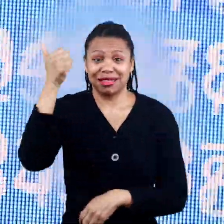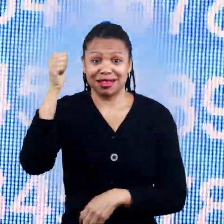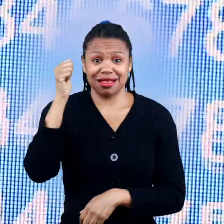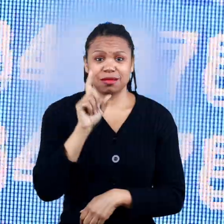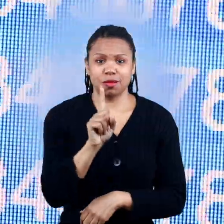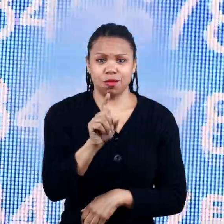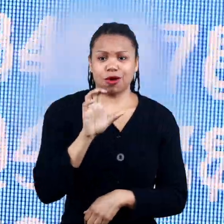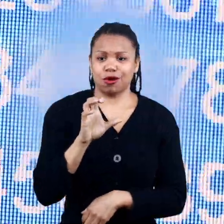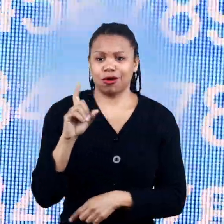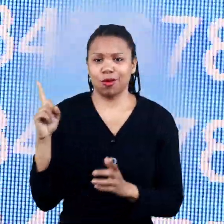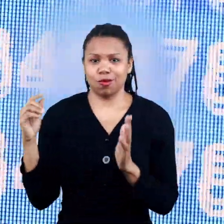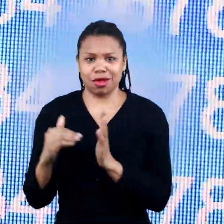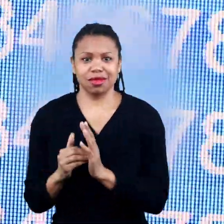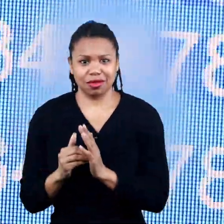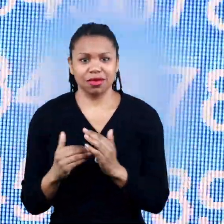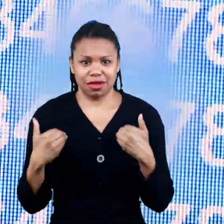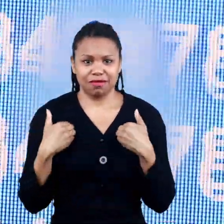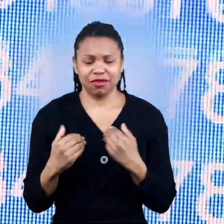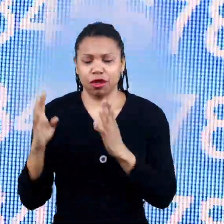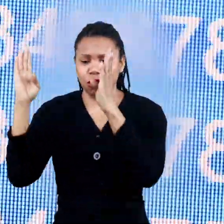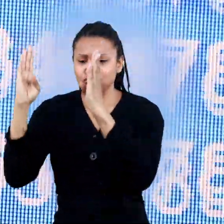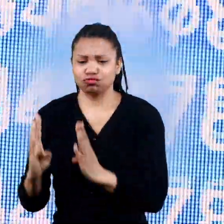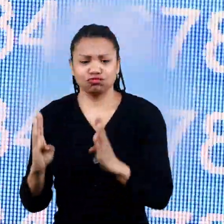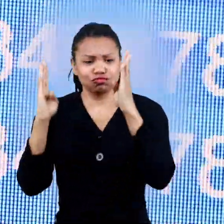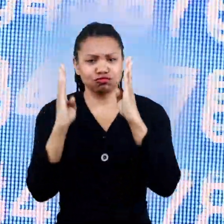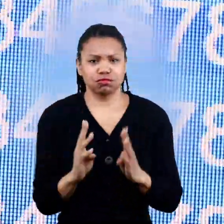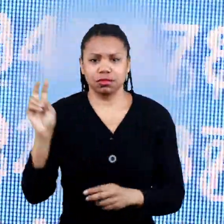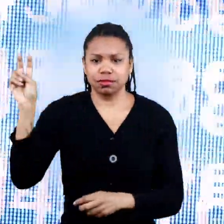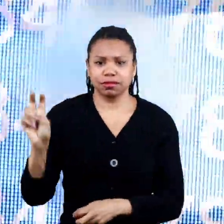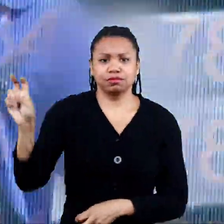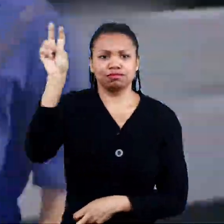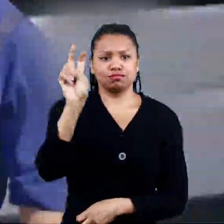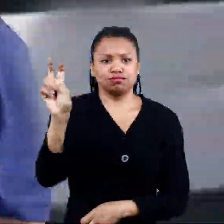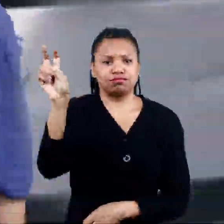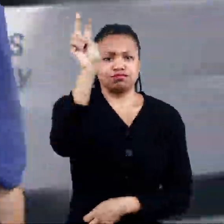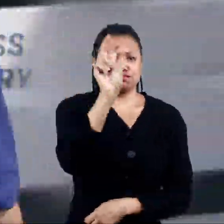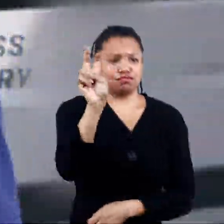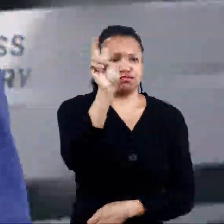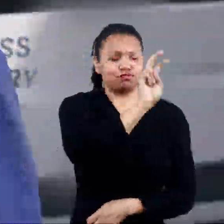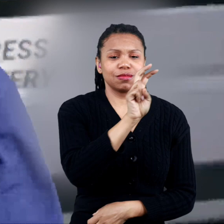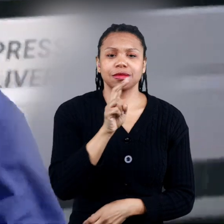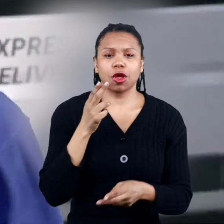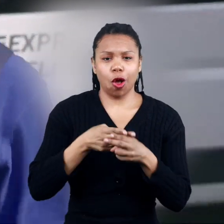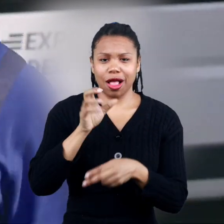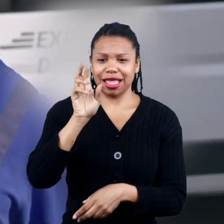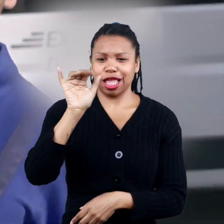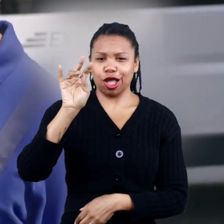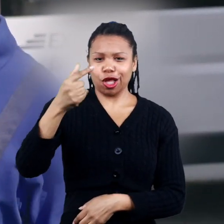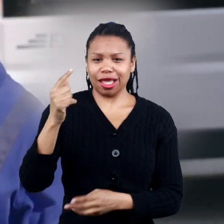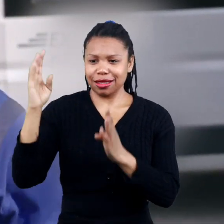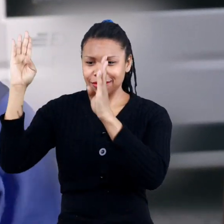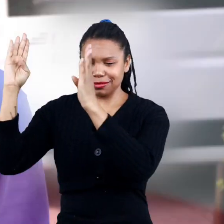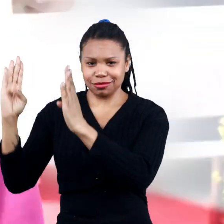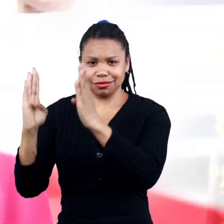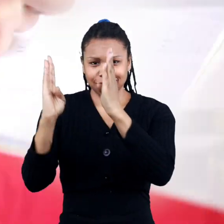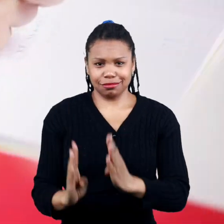But you carry tens and hundreds and thousands over to the next column. That's why they also call it carrying.